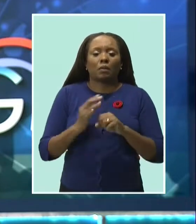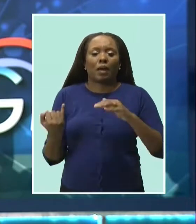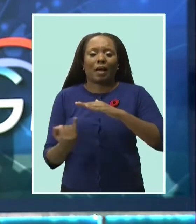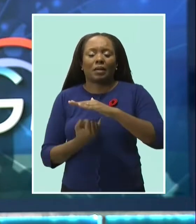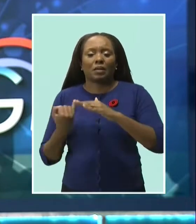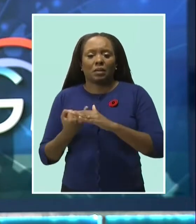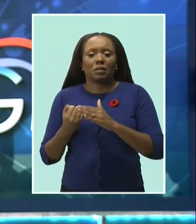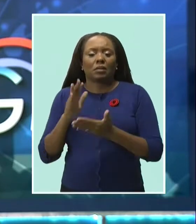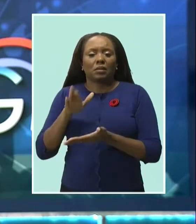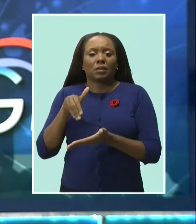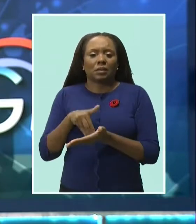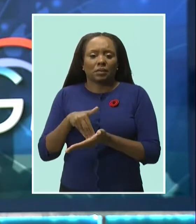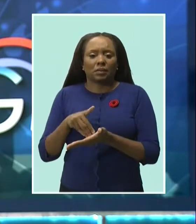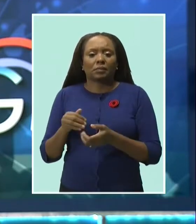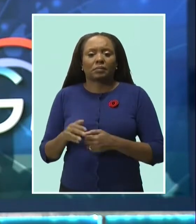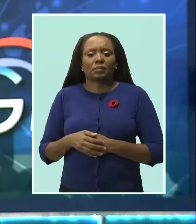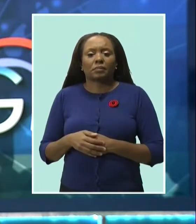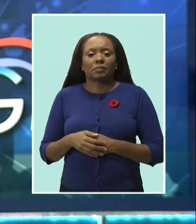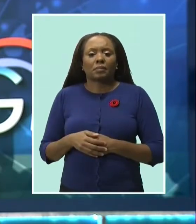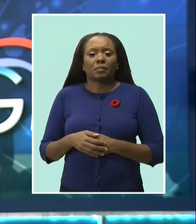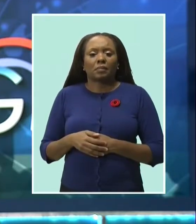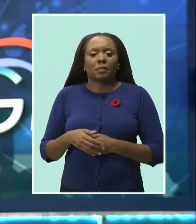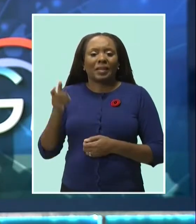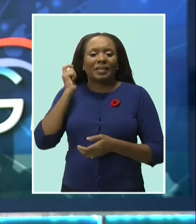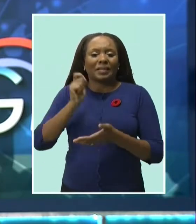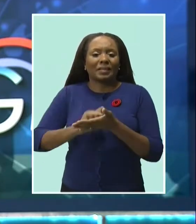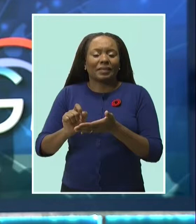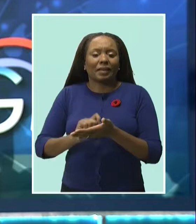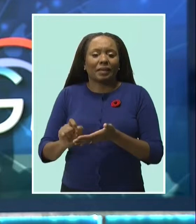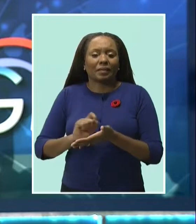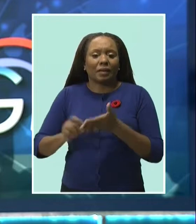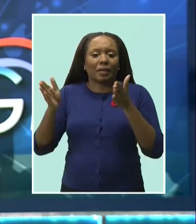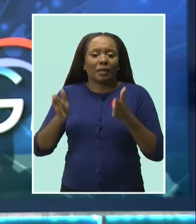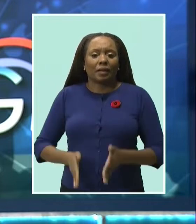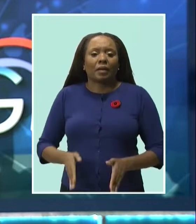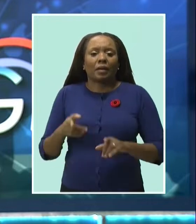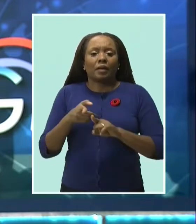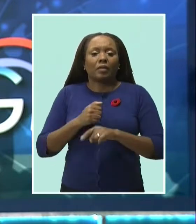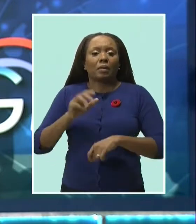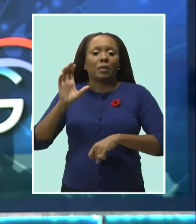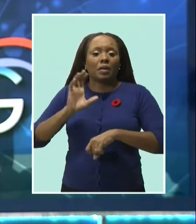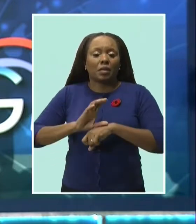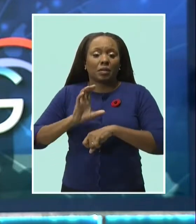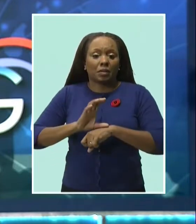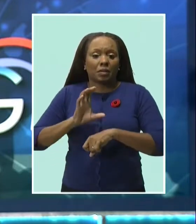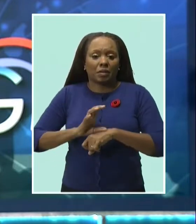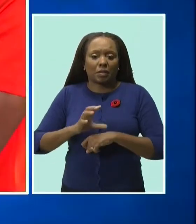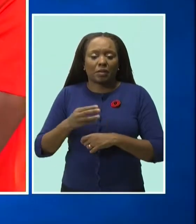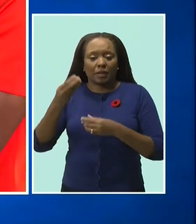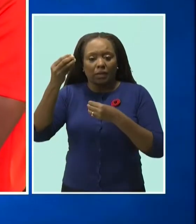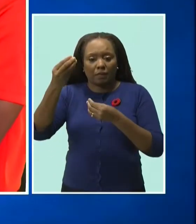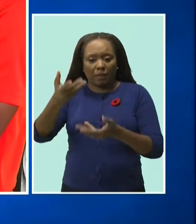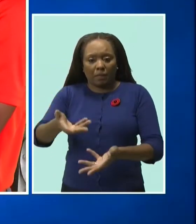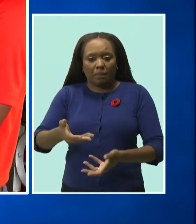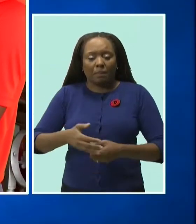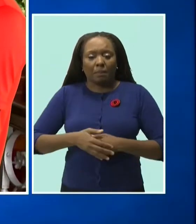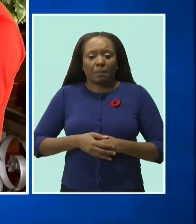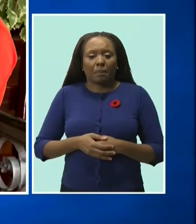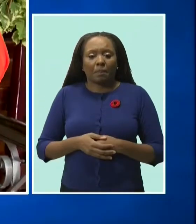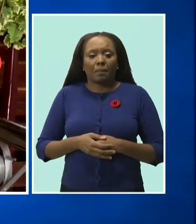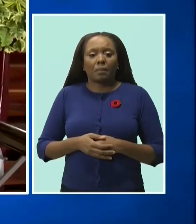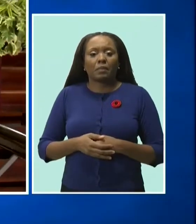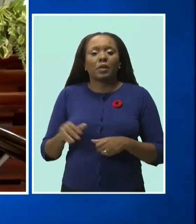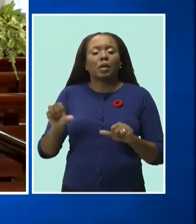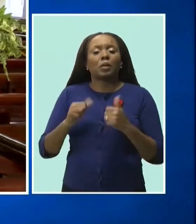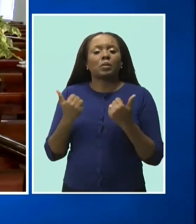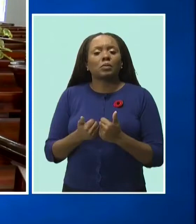isolation centers. This call from Secretary of the St. David's Church Men's Fellowship, Leroy Paris. The association is leading by